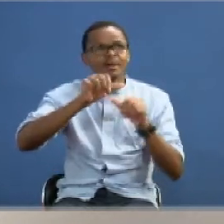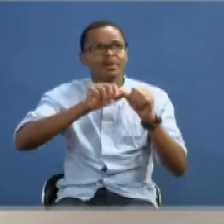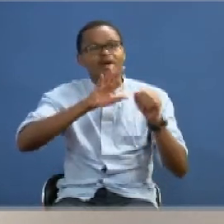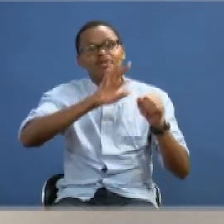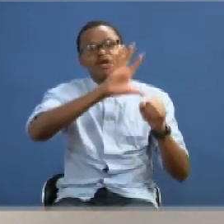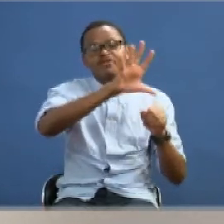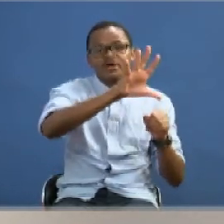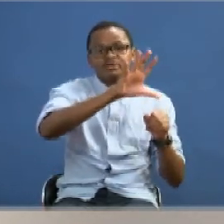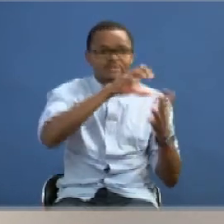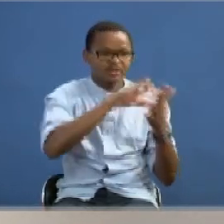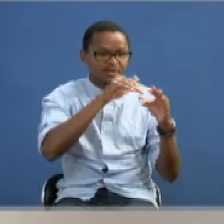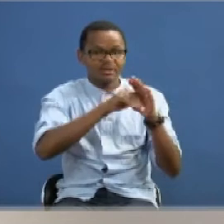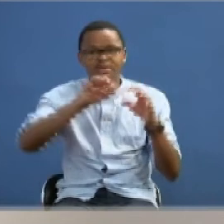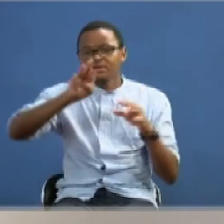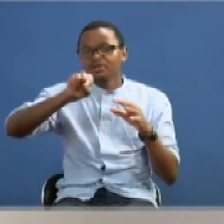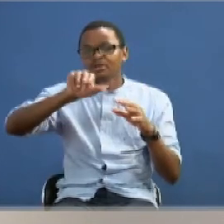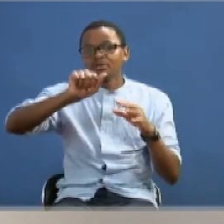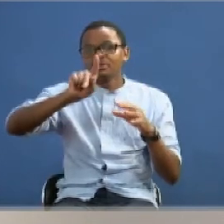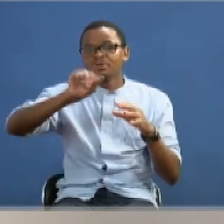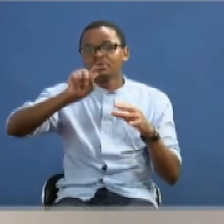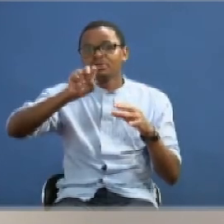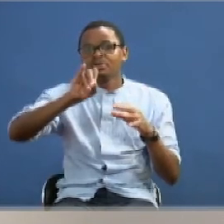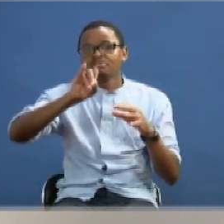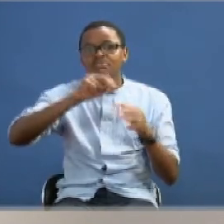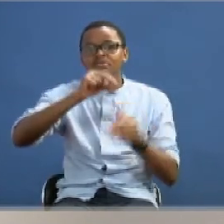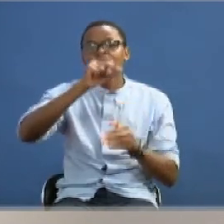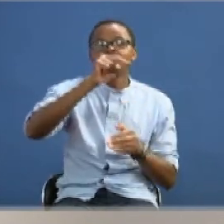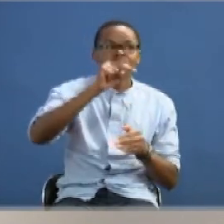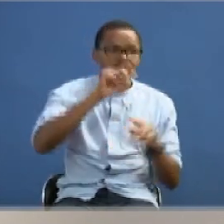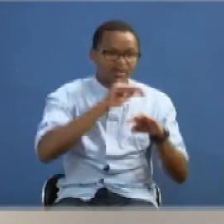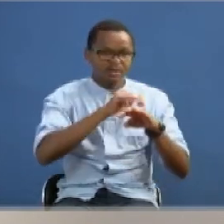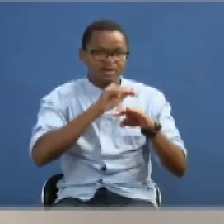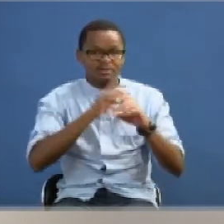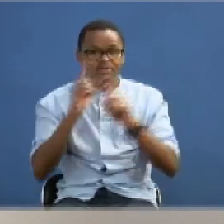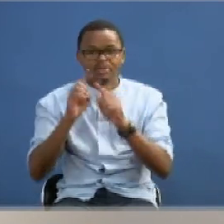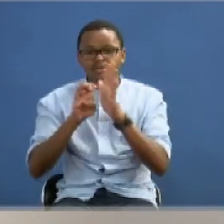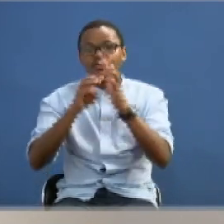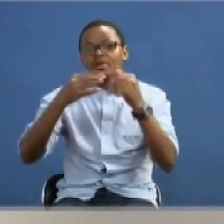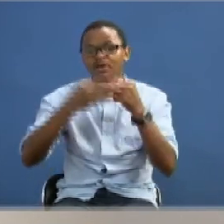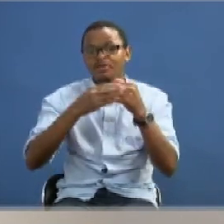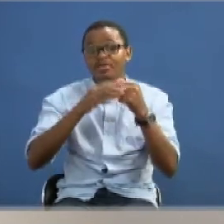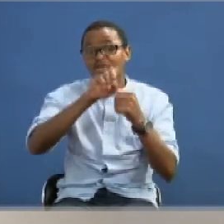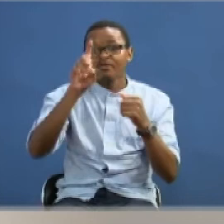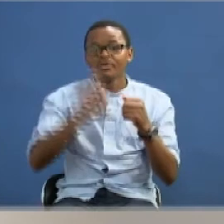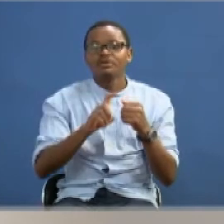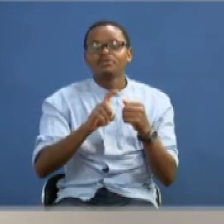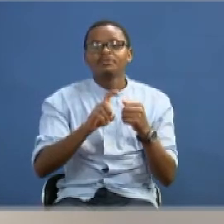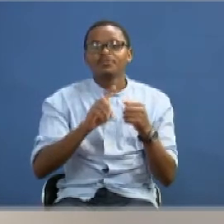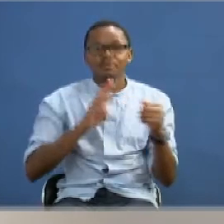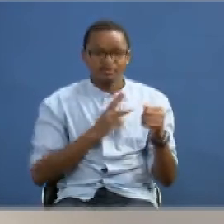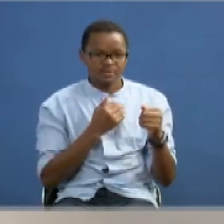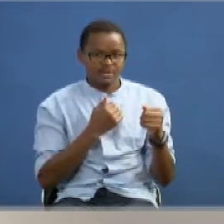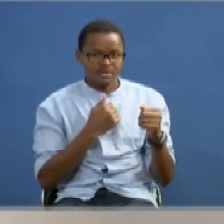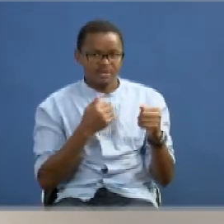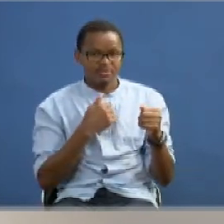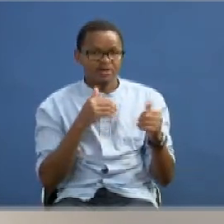35 suspected cases in Makueni, mm-hmm, and have had to take samples from, mm-hmm, nine. And therefore, we